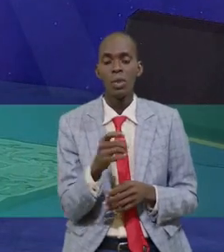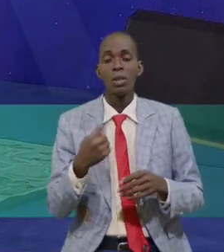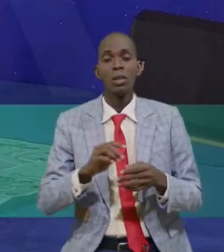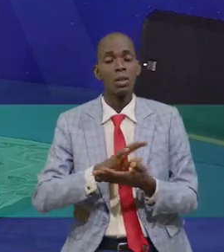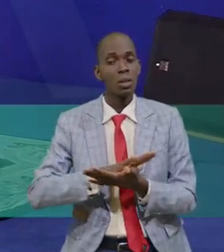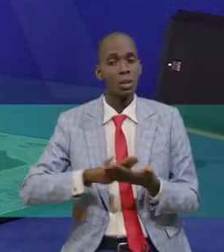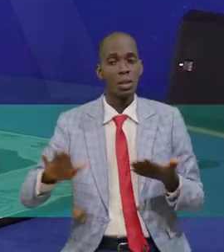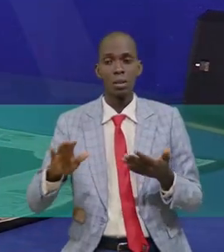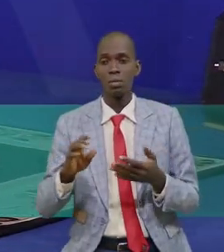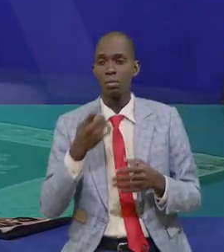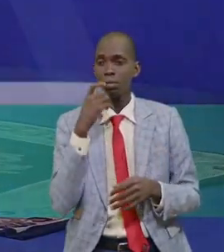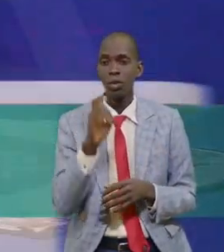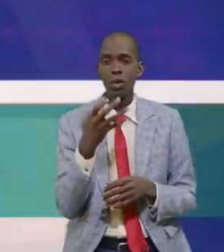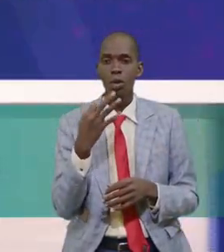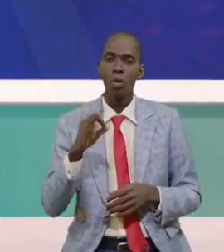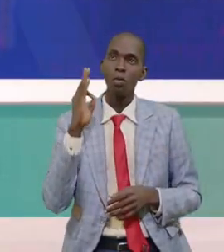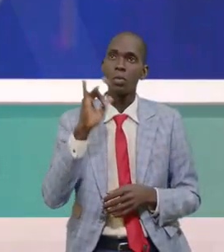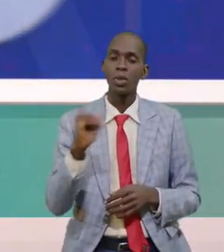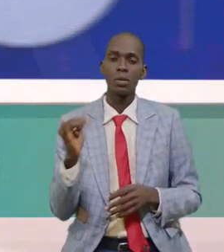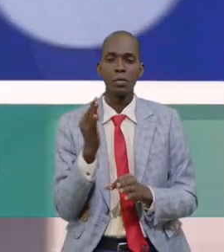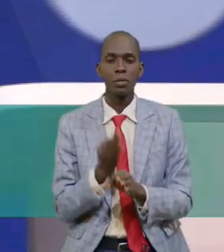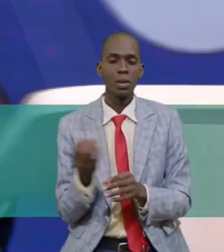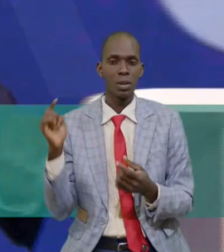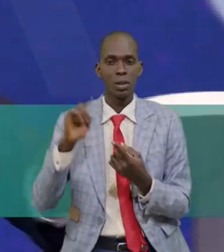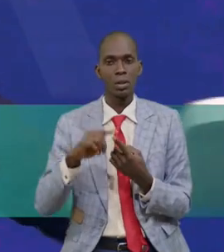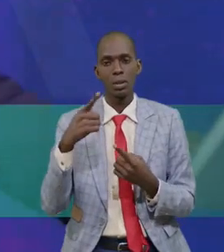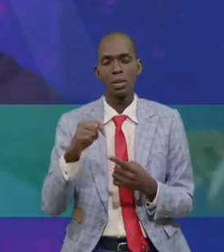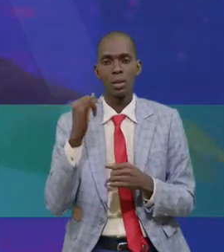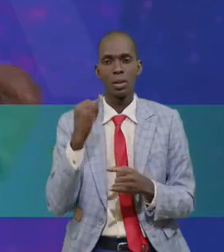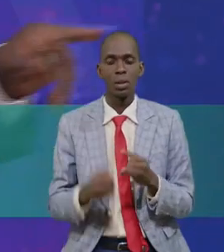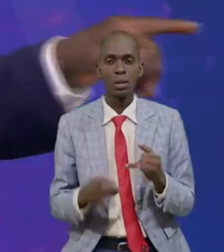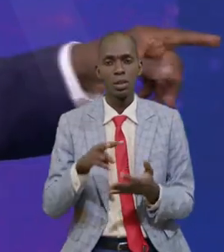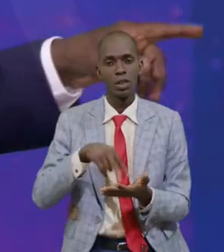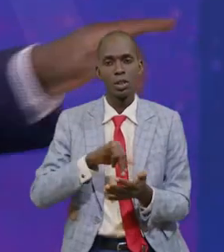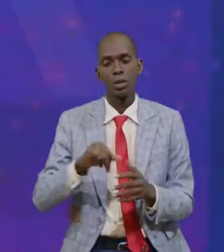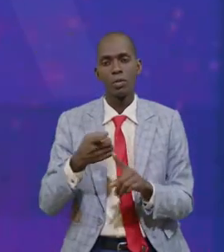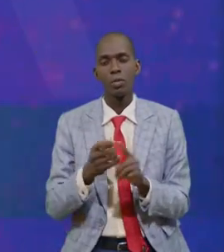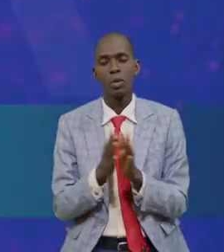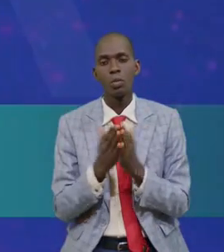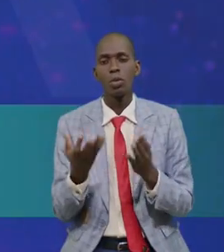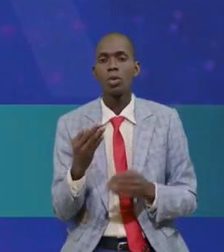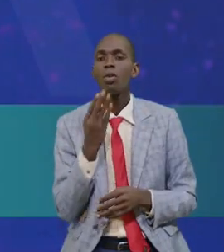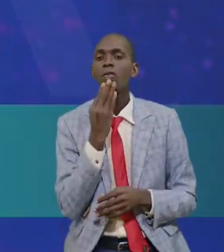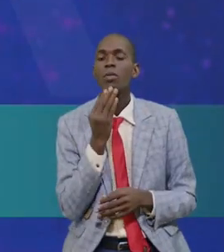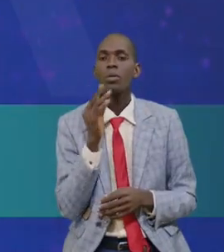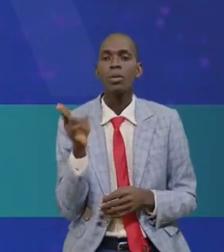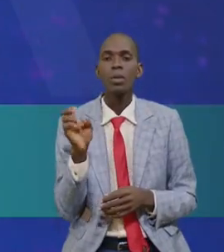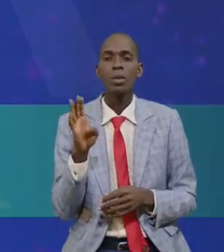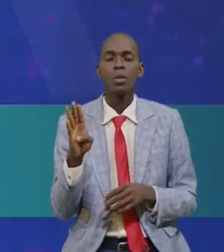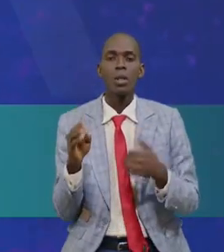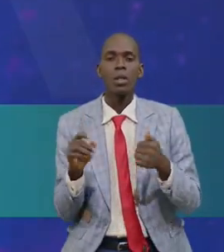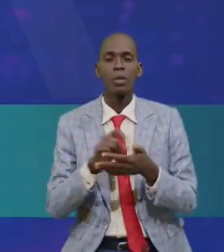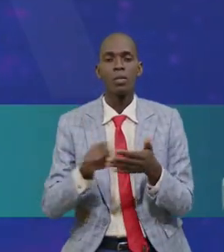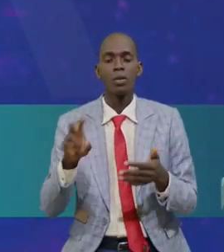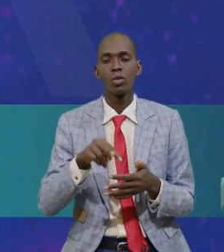end. I'm looking at Hebrews chapter 10, and we're looking at verse 22. Let us draw near with a